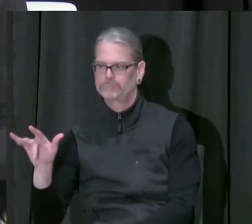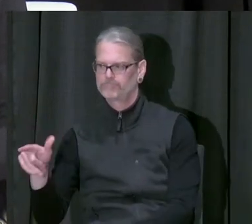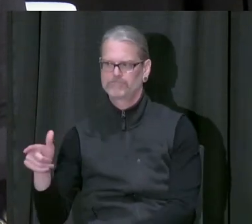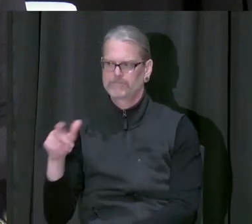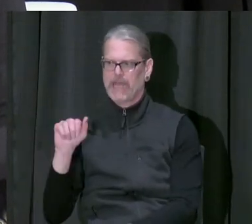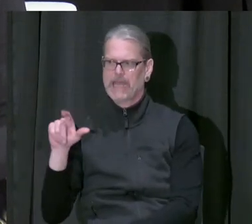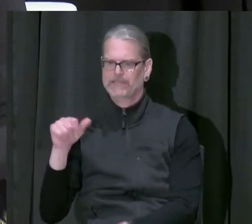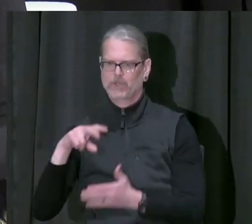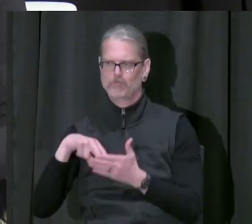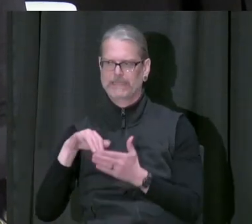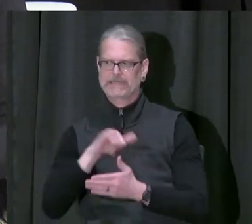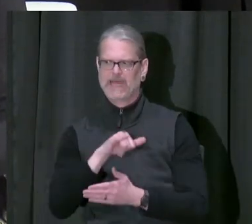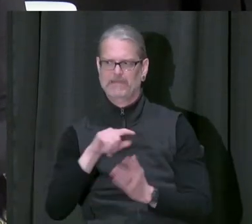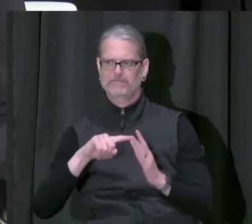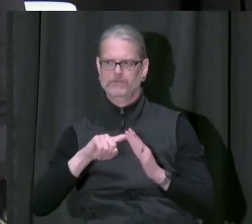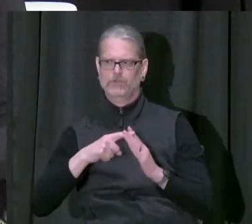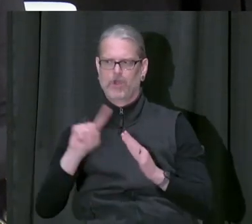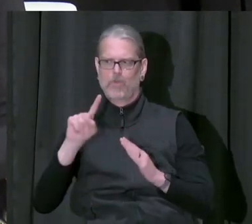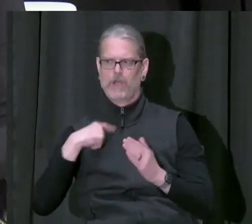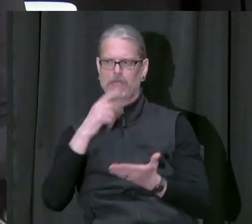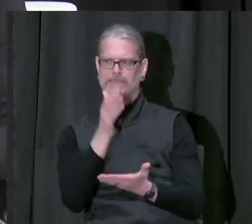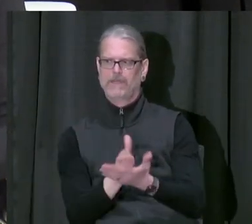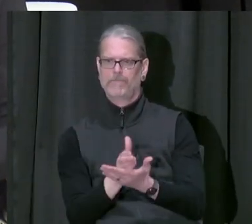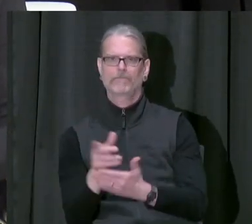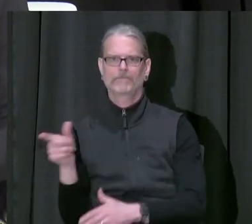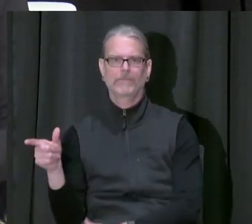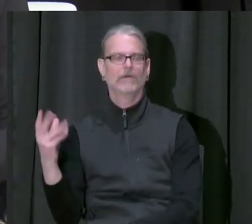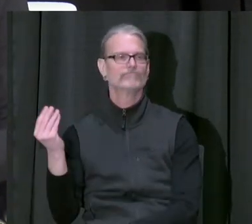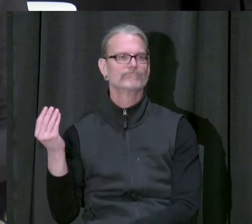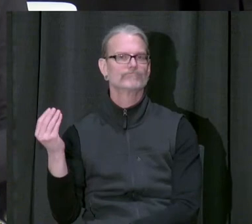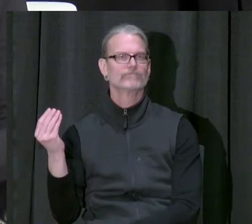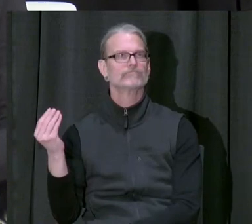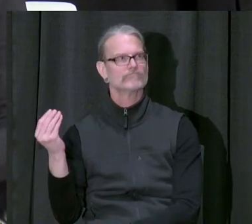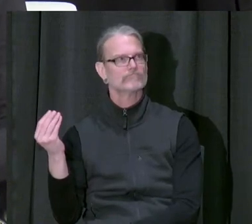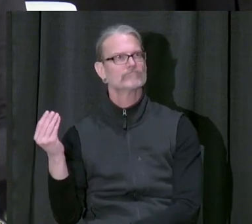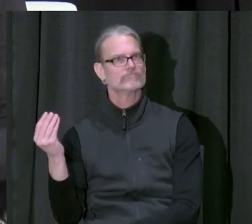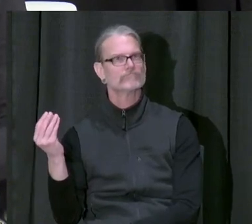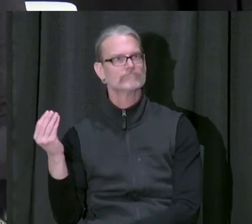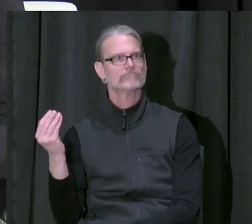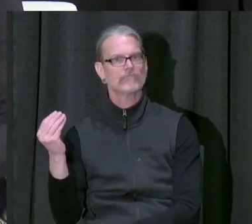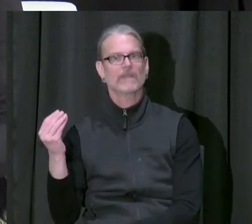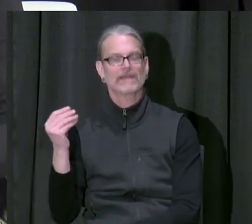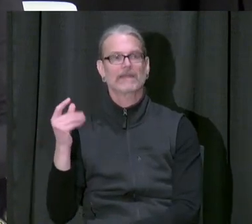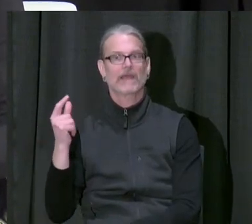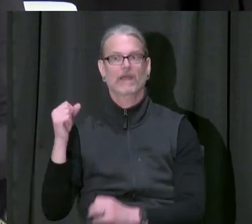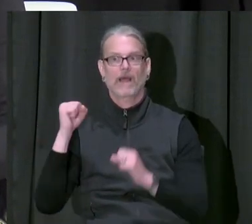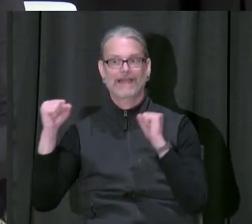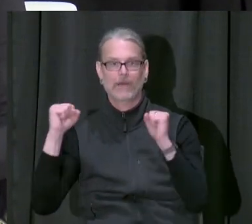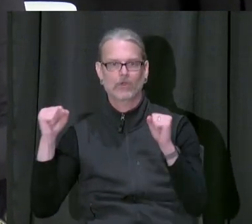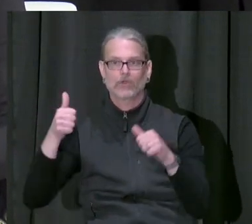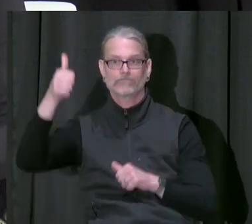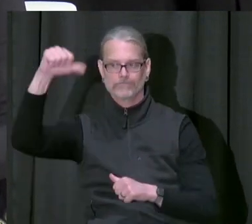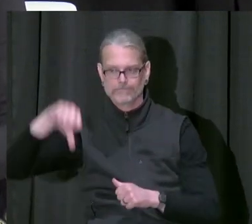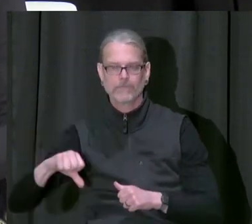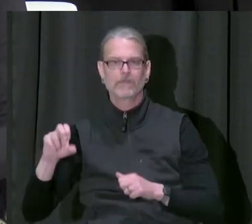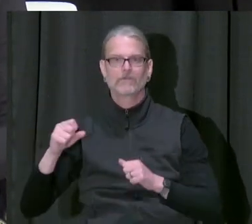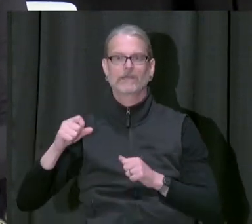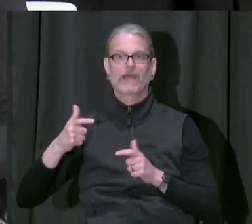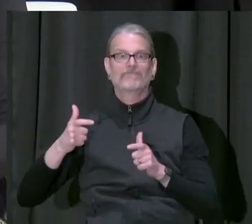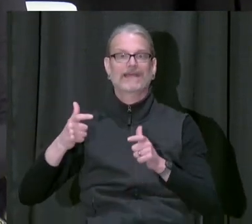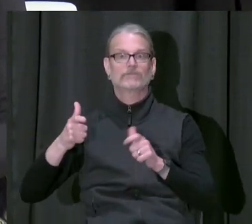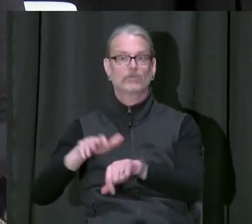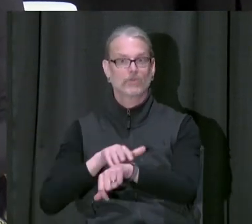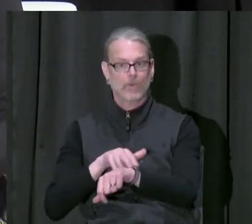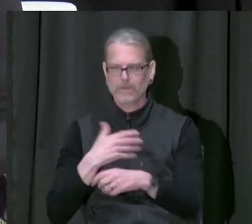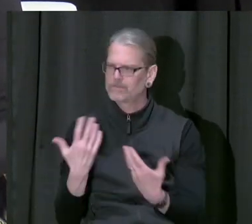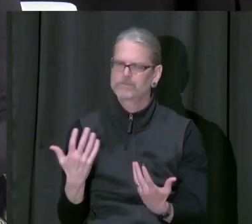and any books that are in your Kindle library will be read aloud to you. So that's a fantastic one, and I think one that, while